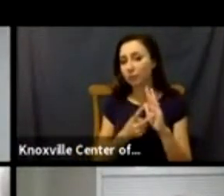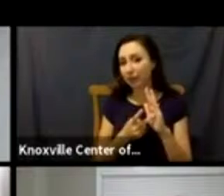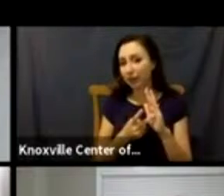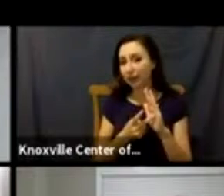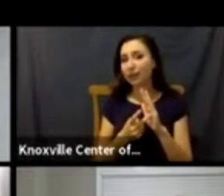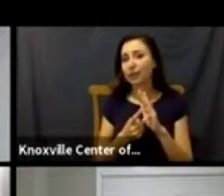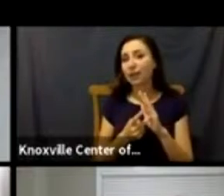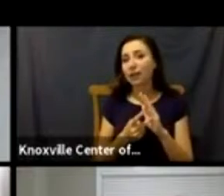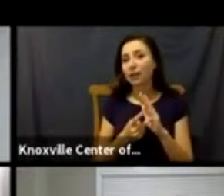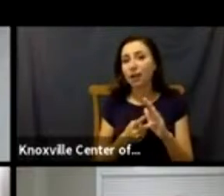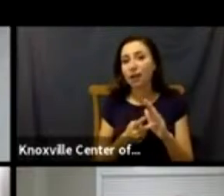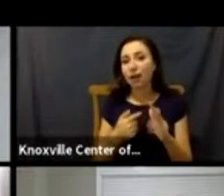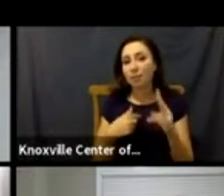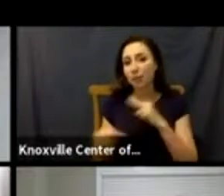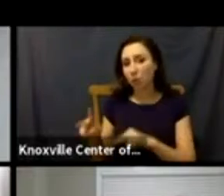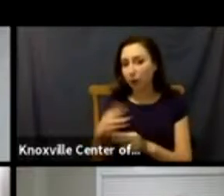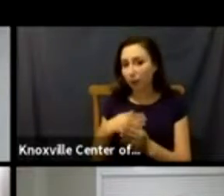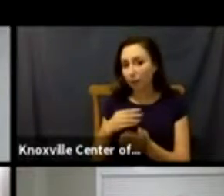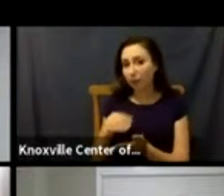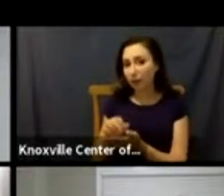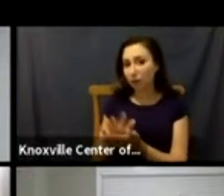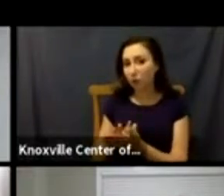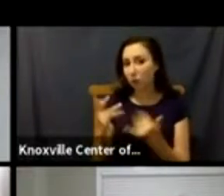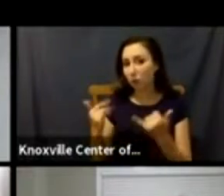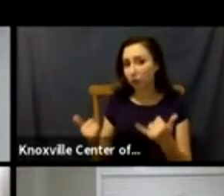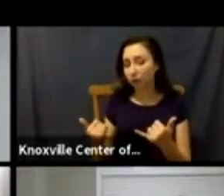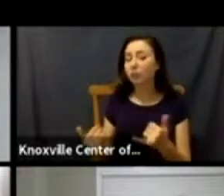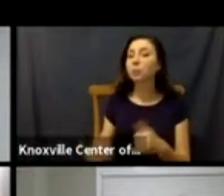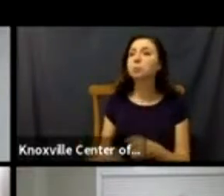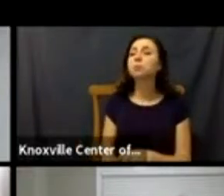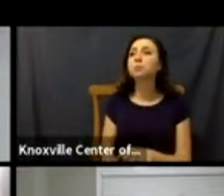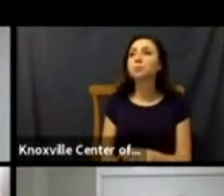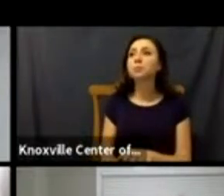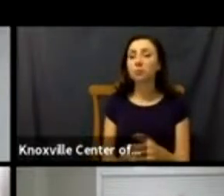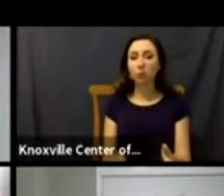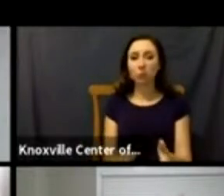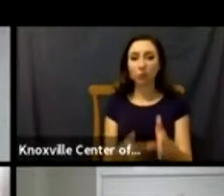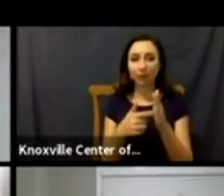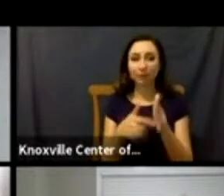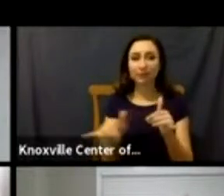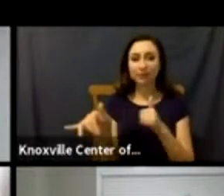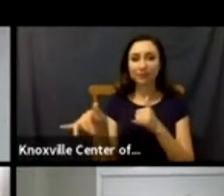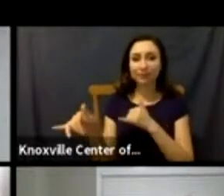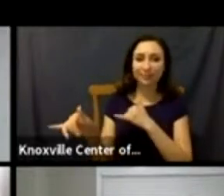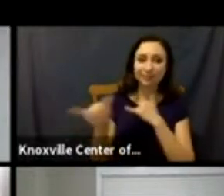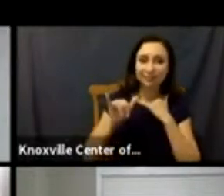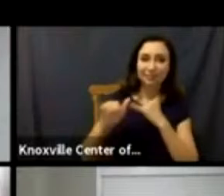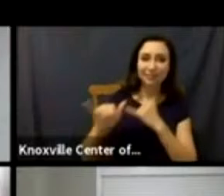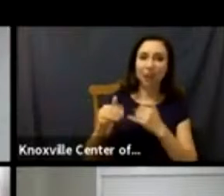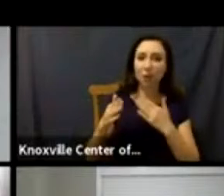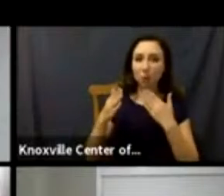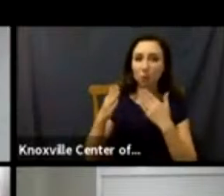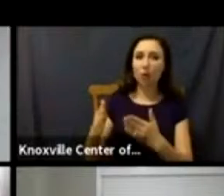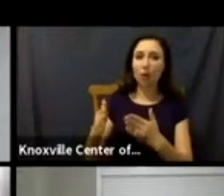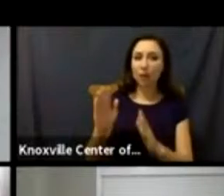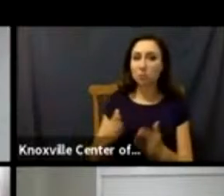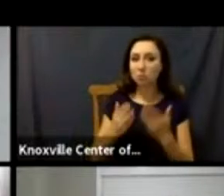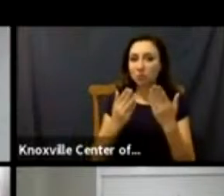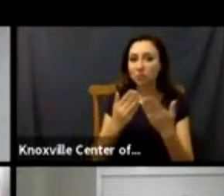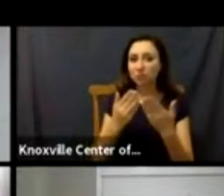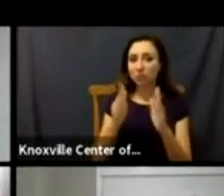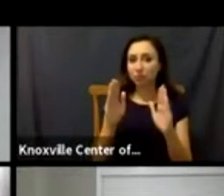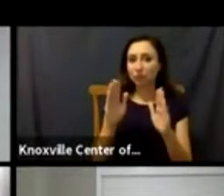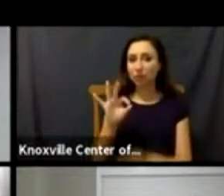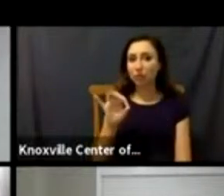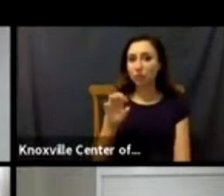that I'm looking at my notes here, that we're required in the same manner to provide public forum in the same